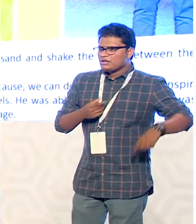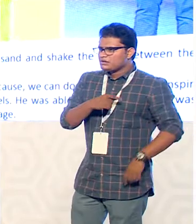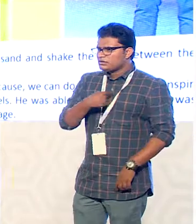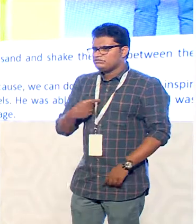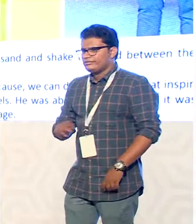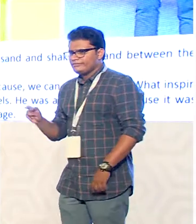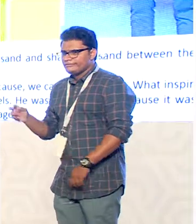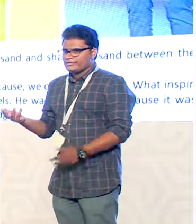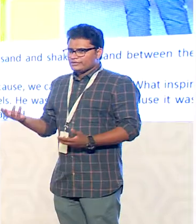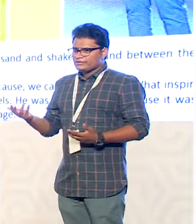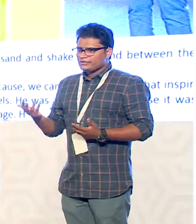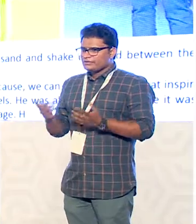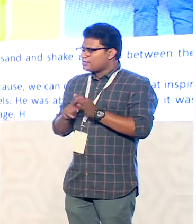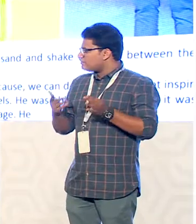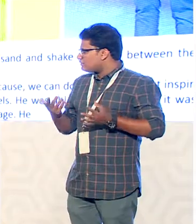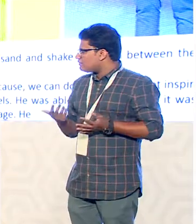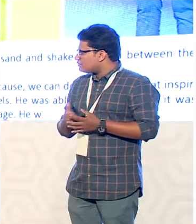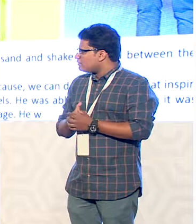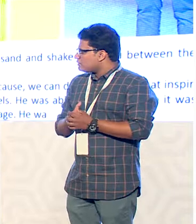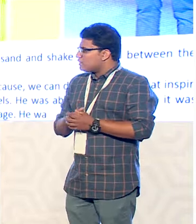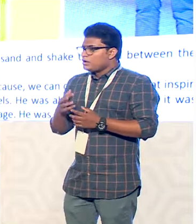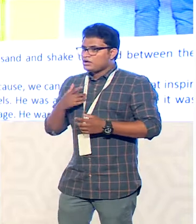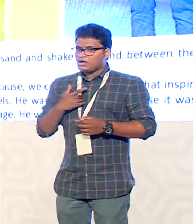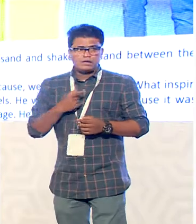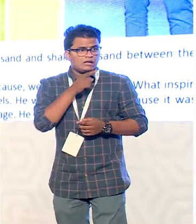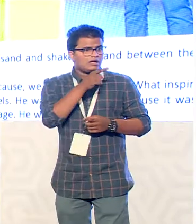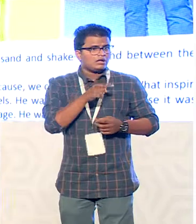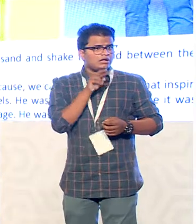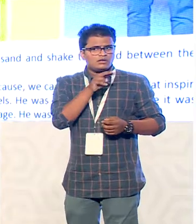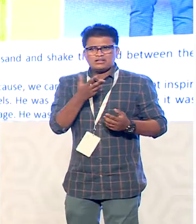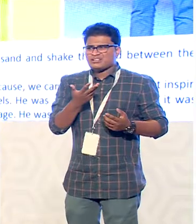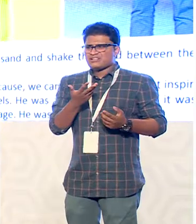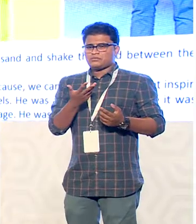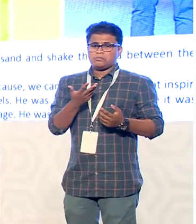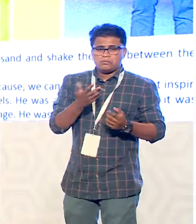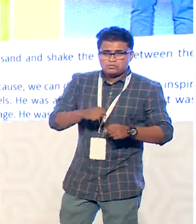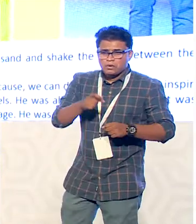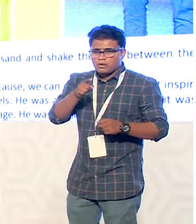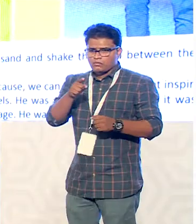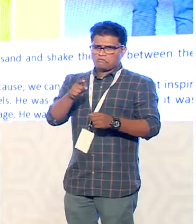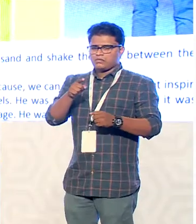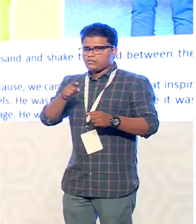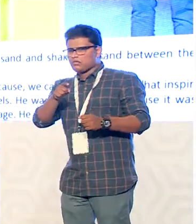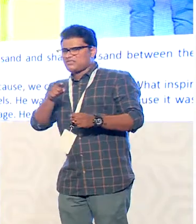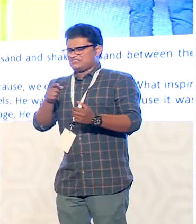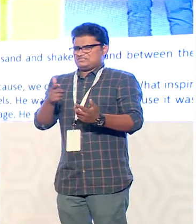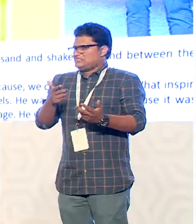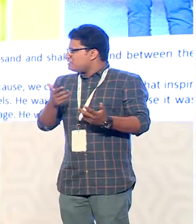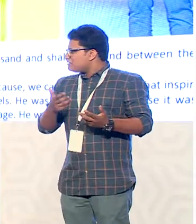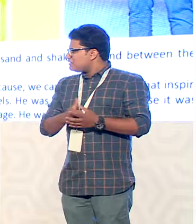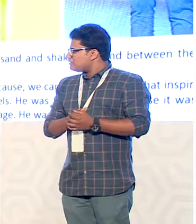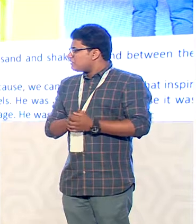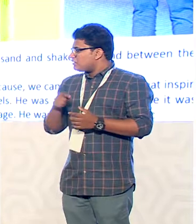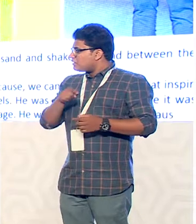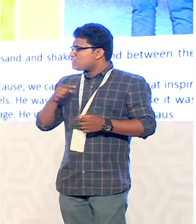I mean, you know, the person whose videos we are still watching, his speeches now, that person on that, at that stage of